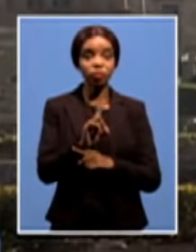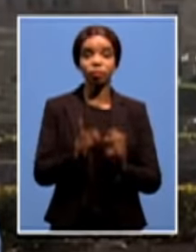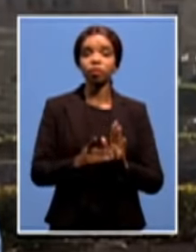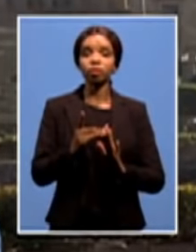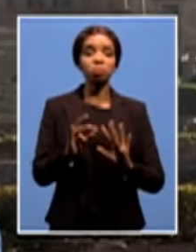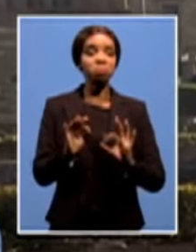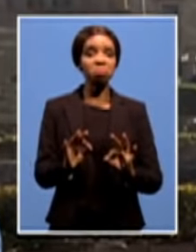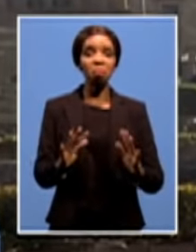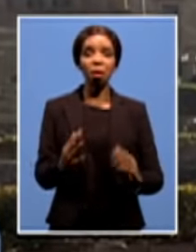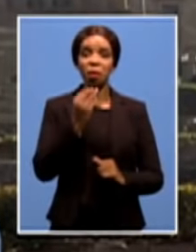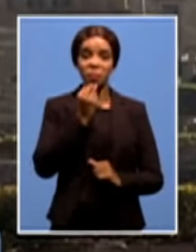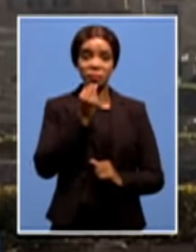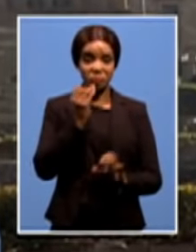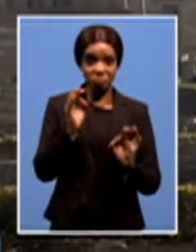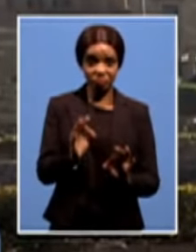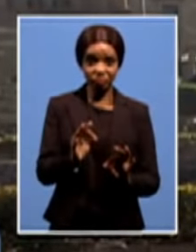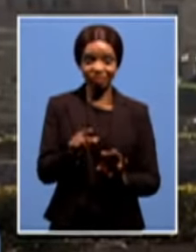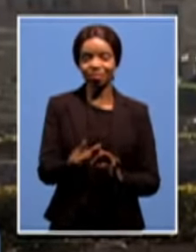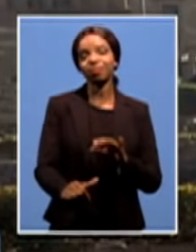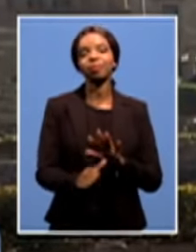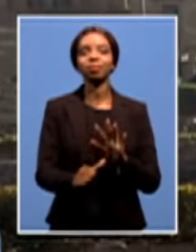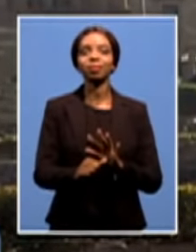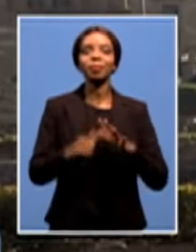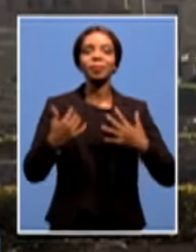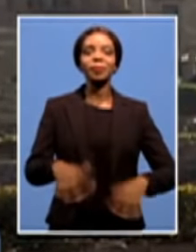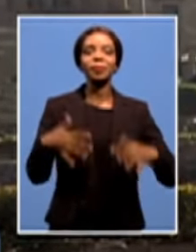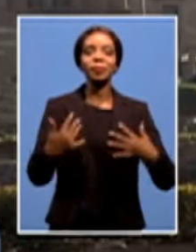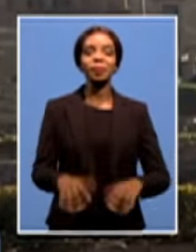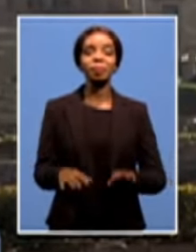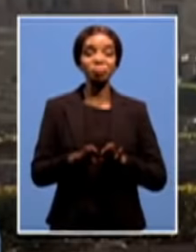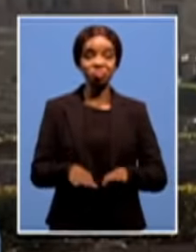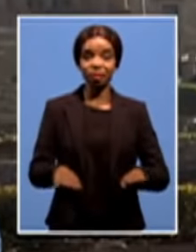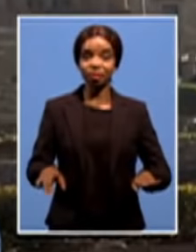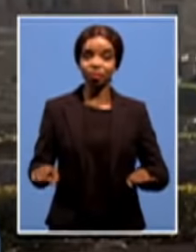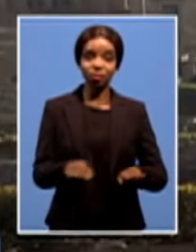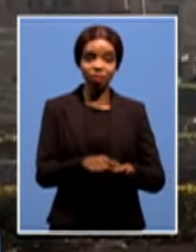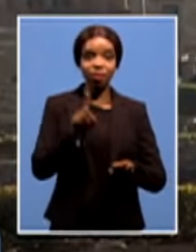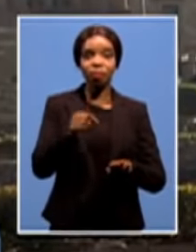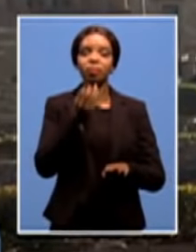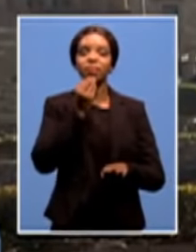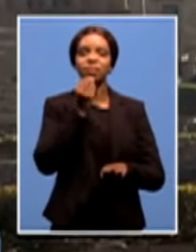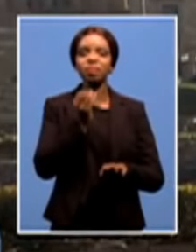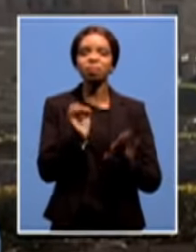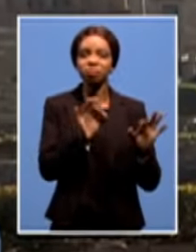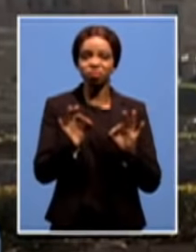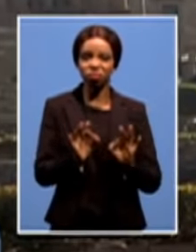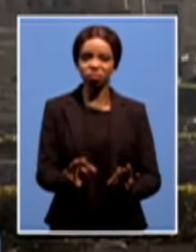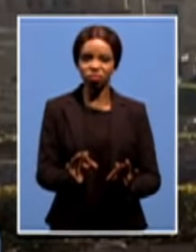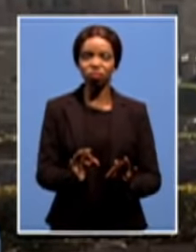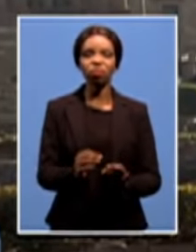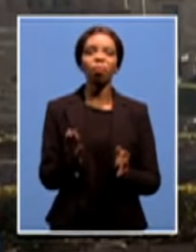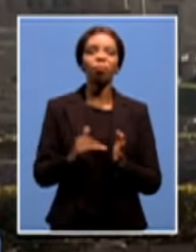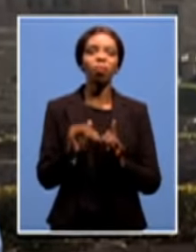health and nutrition. Extremely important that children are well nourished and they have come from